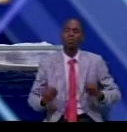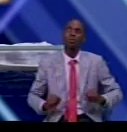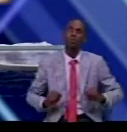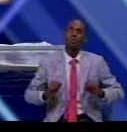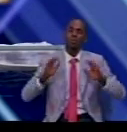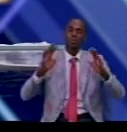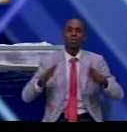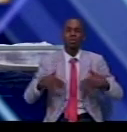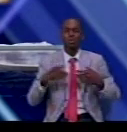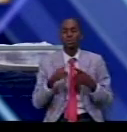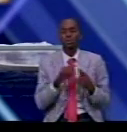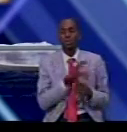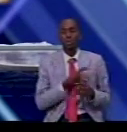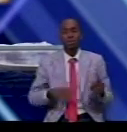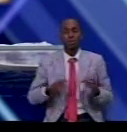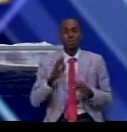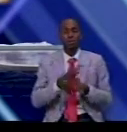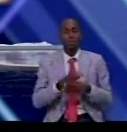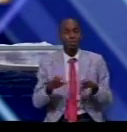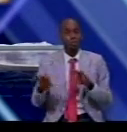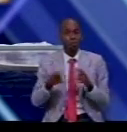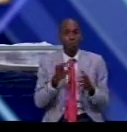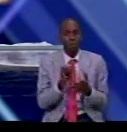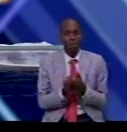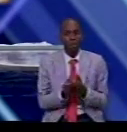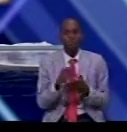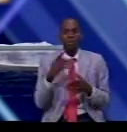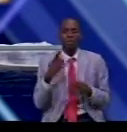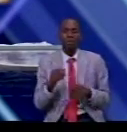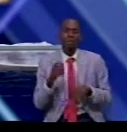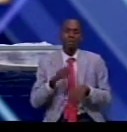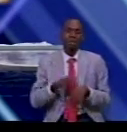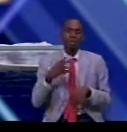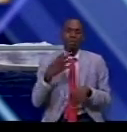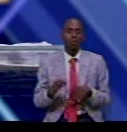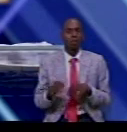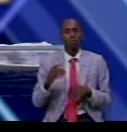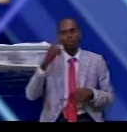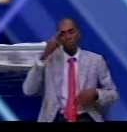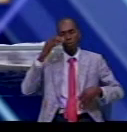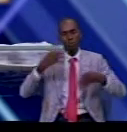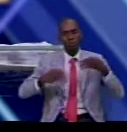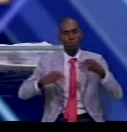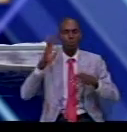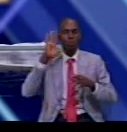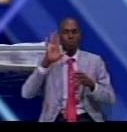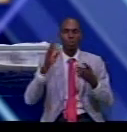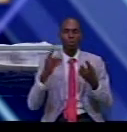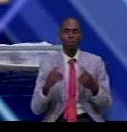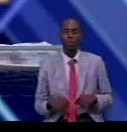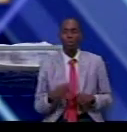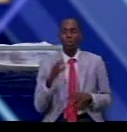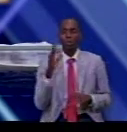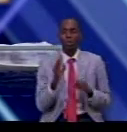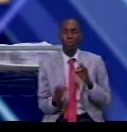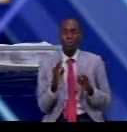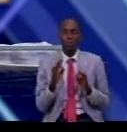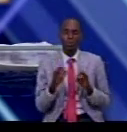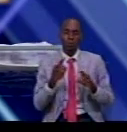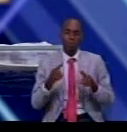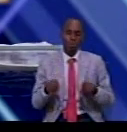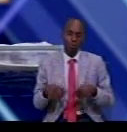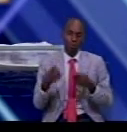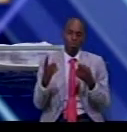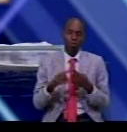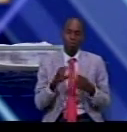Repent, because if you don't do that, the time of judgment will come. And if you go to Christ now and fall on